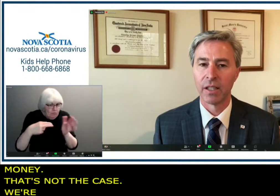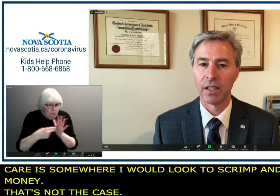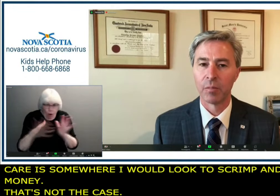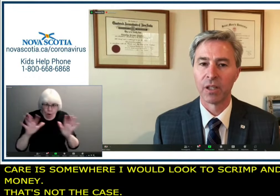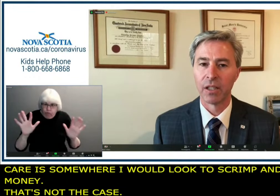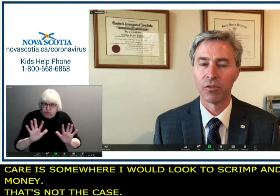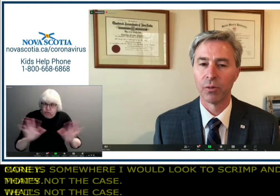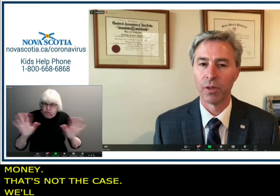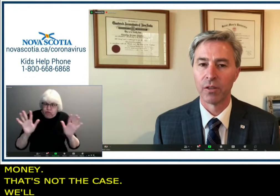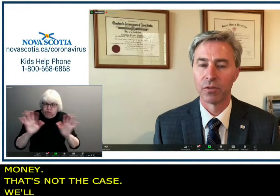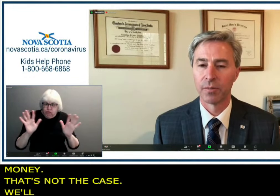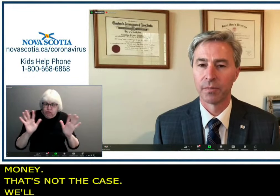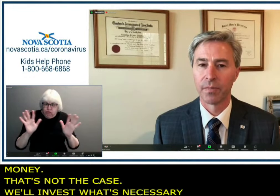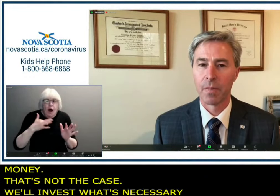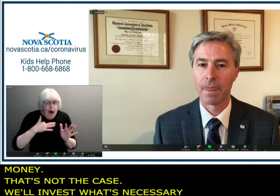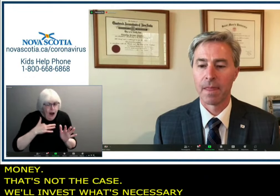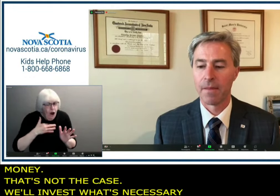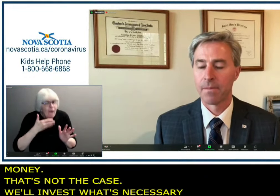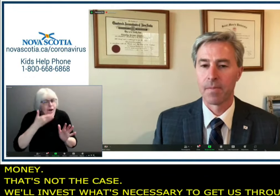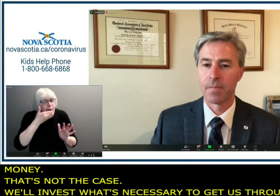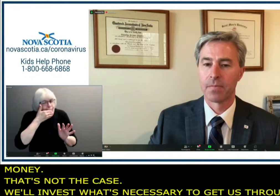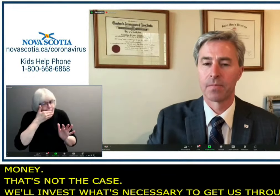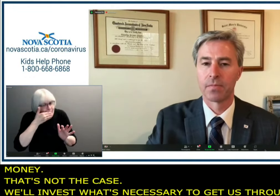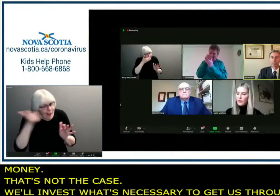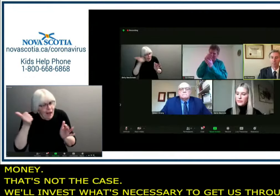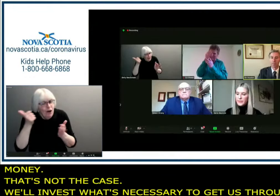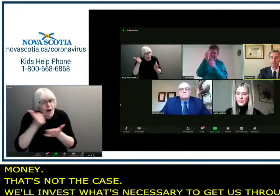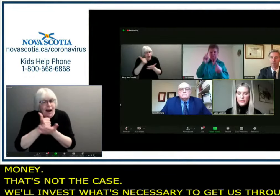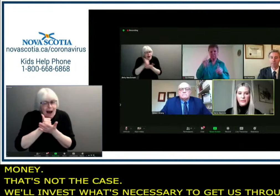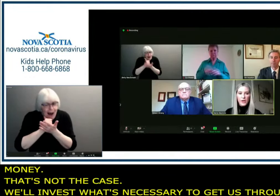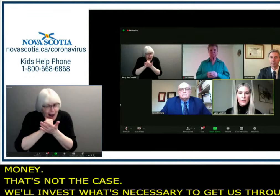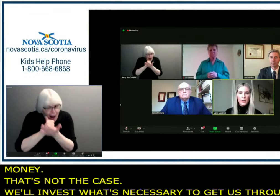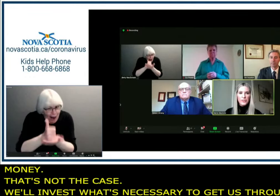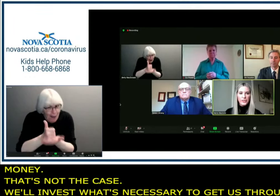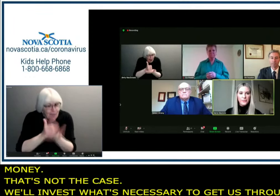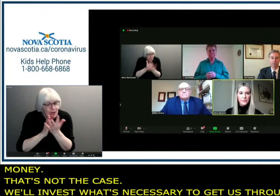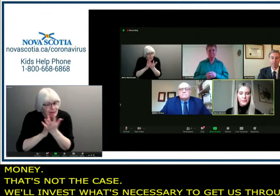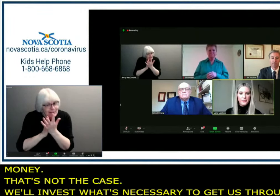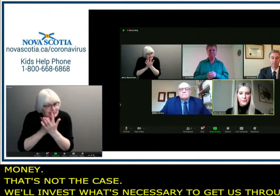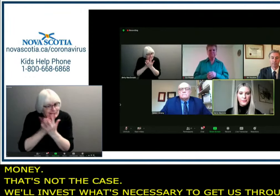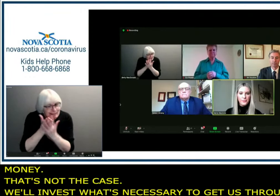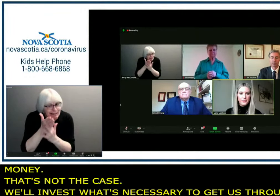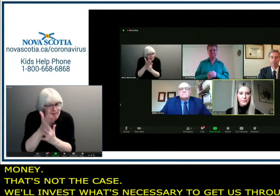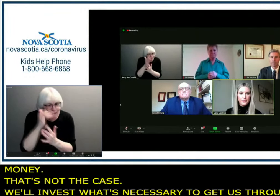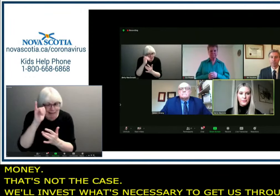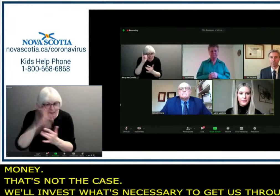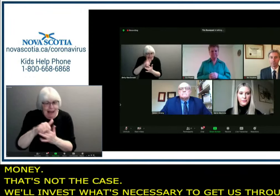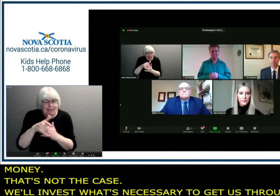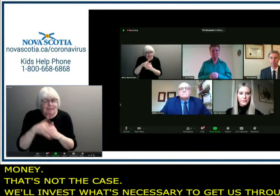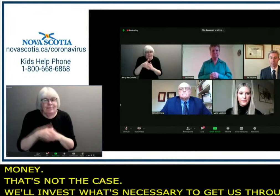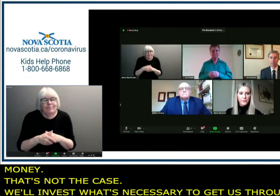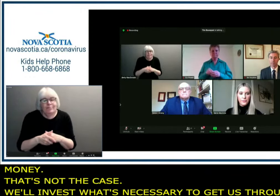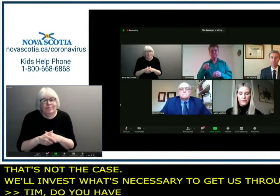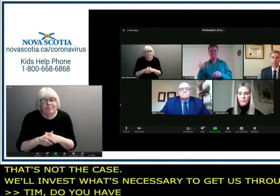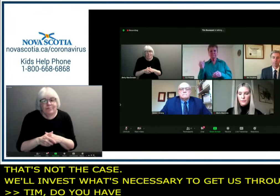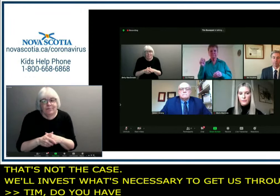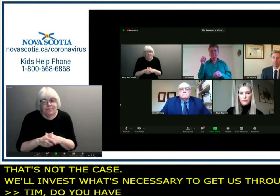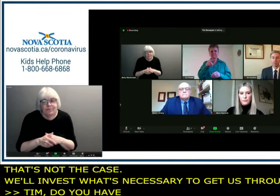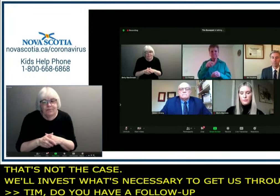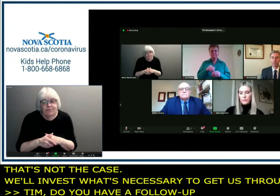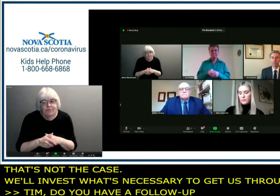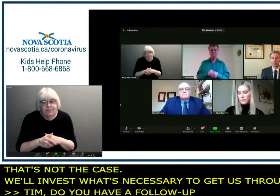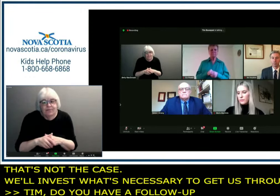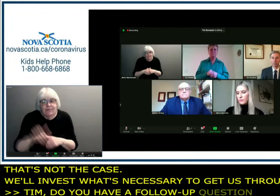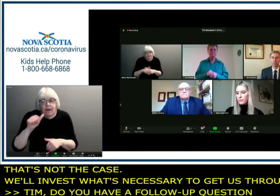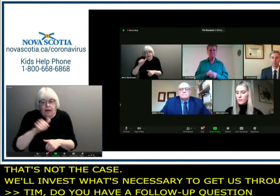necessary to get us through this. Tim, do you have a follow-up question? I do. Earlier today, there was a